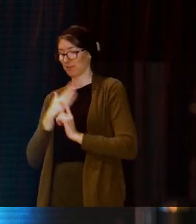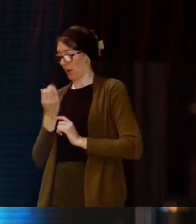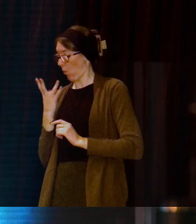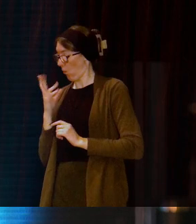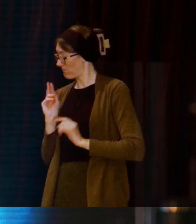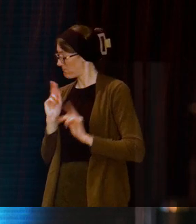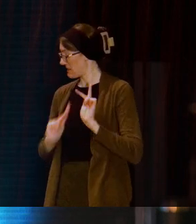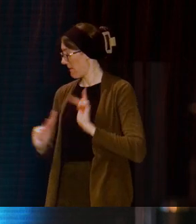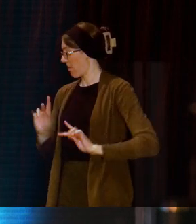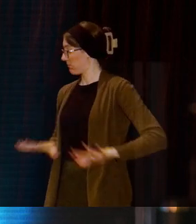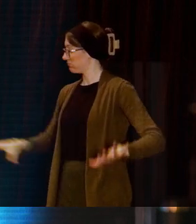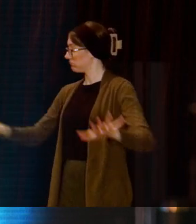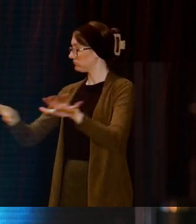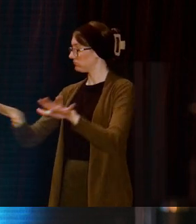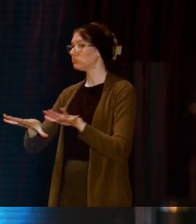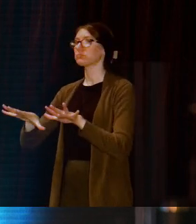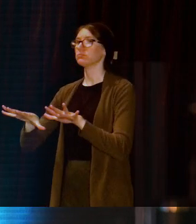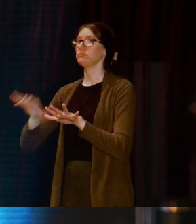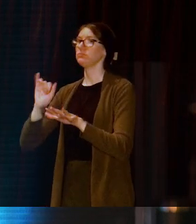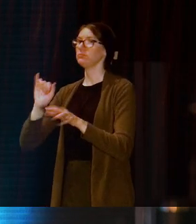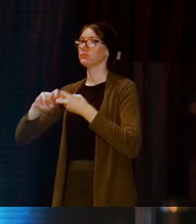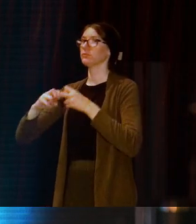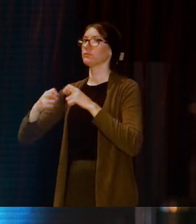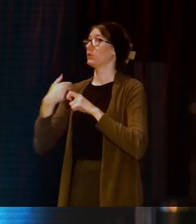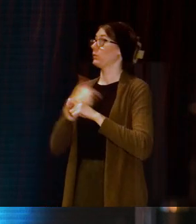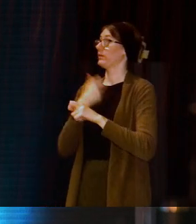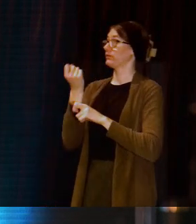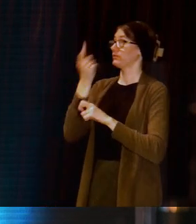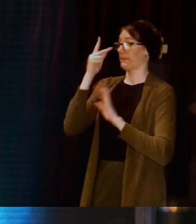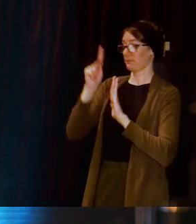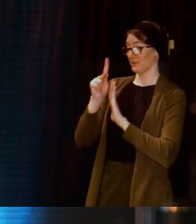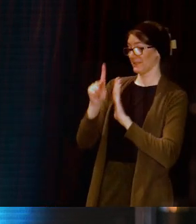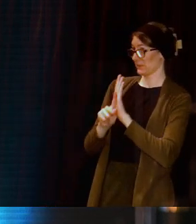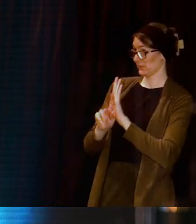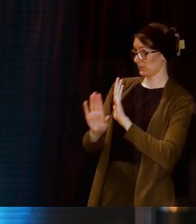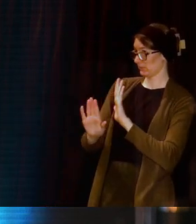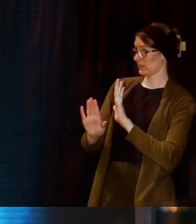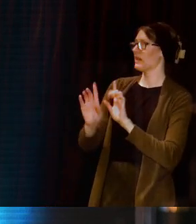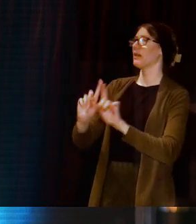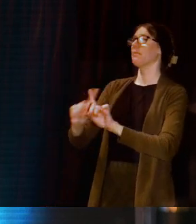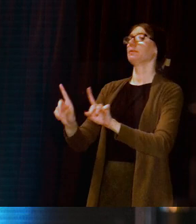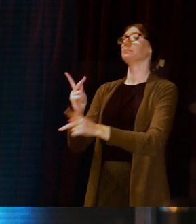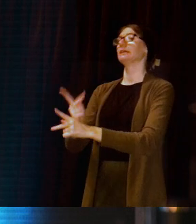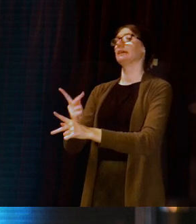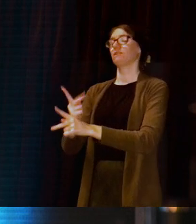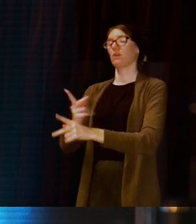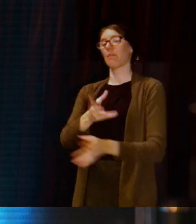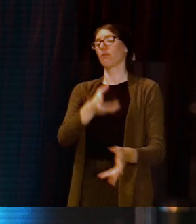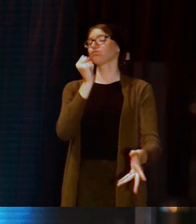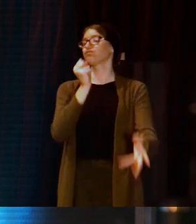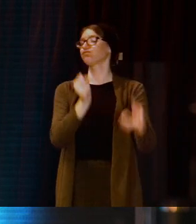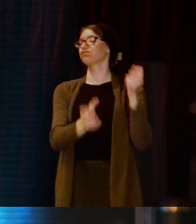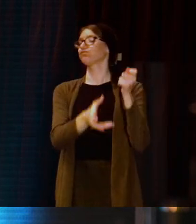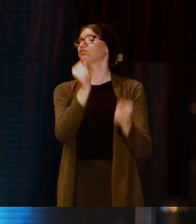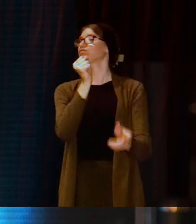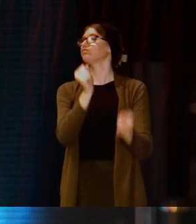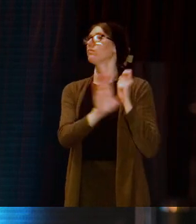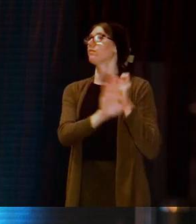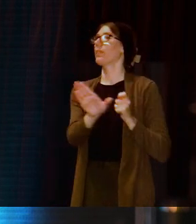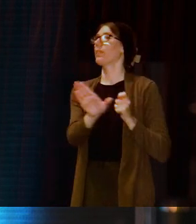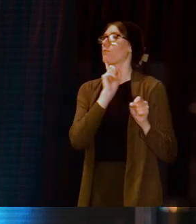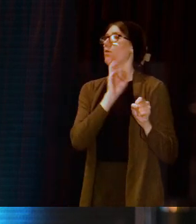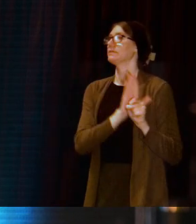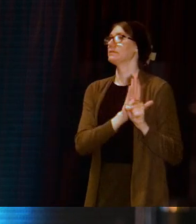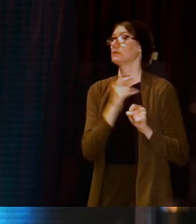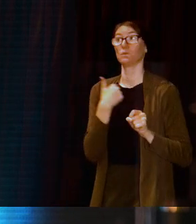own people. We can definitely get principles. Be careful about taking their promises. We as a nation in particular are